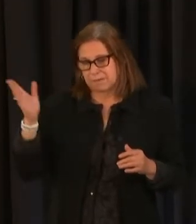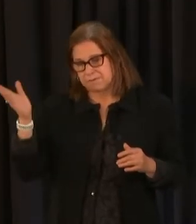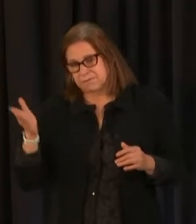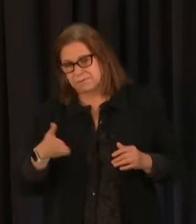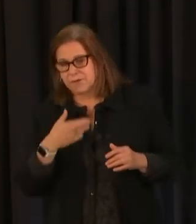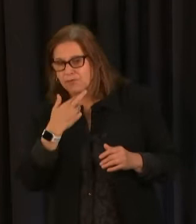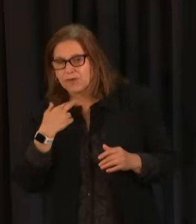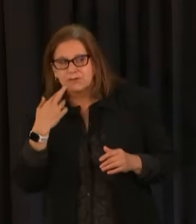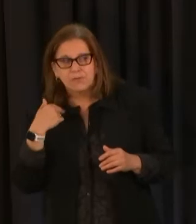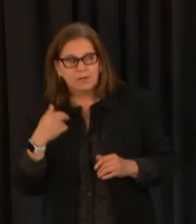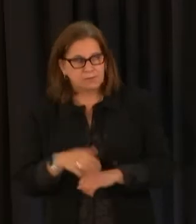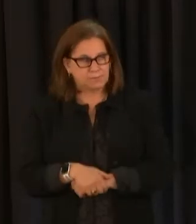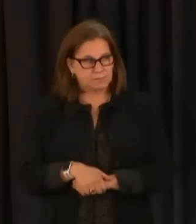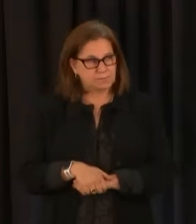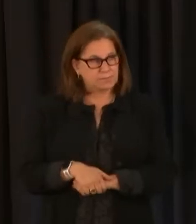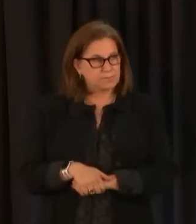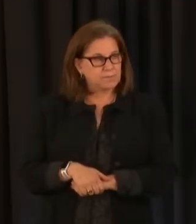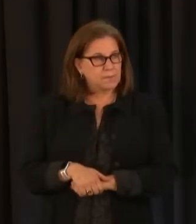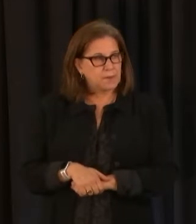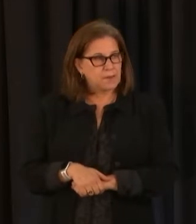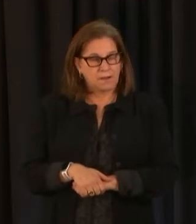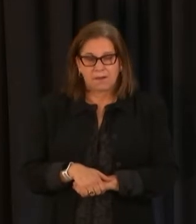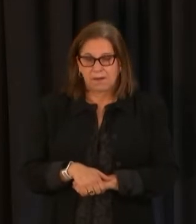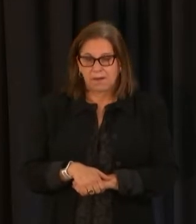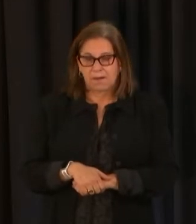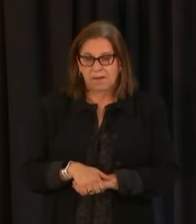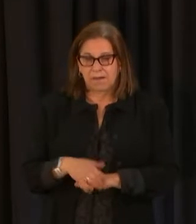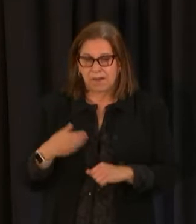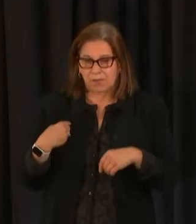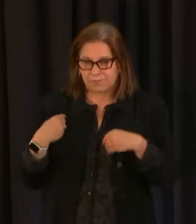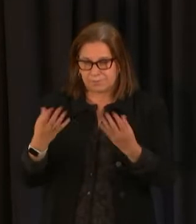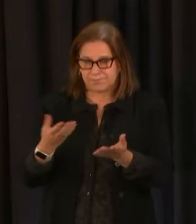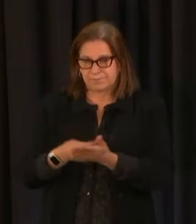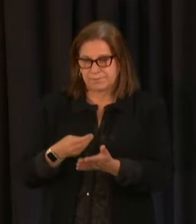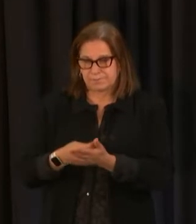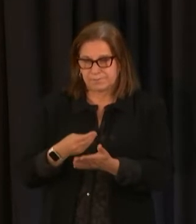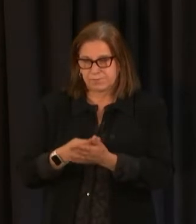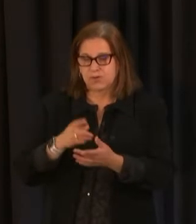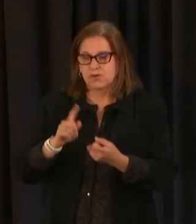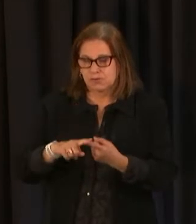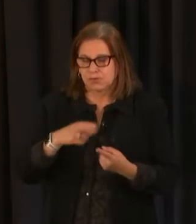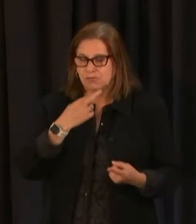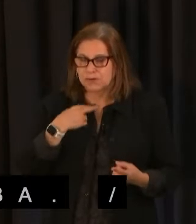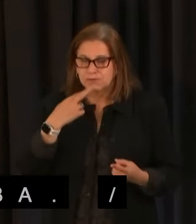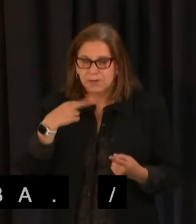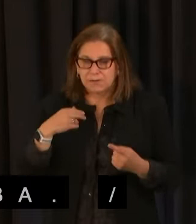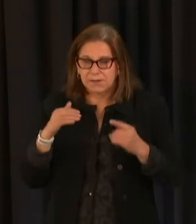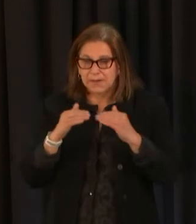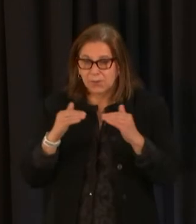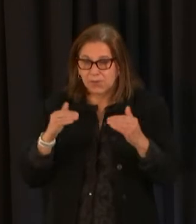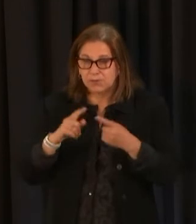SBA.gov/restaurants. The program will provide restaurants with funding equal to their